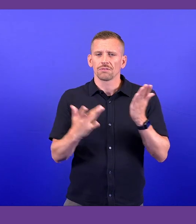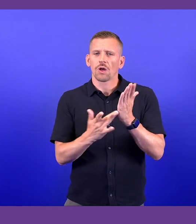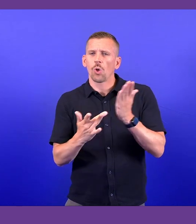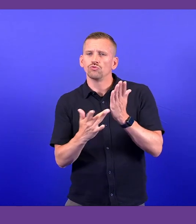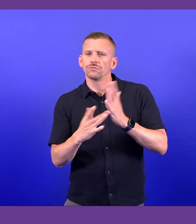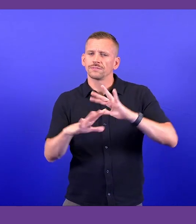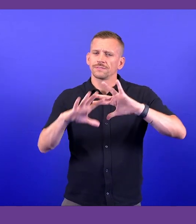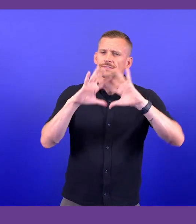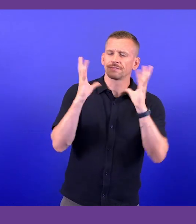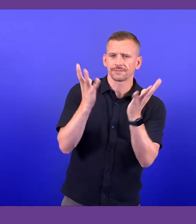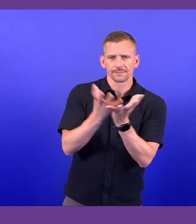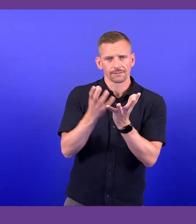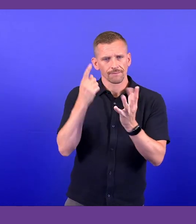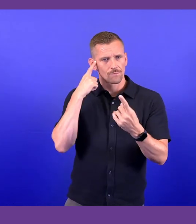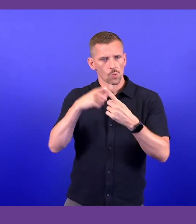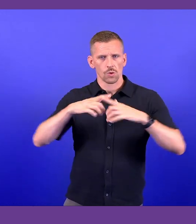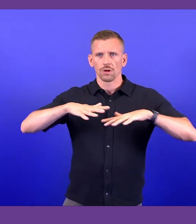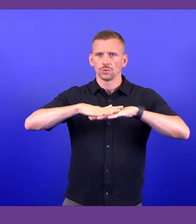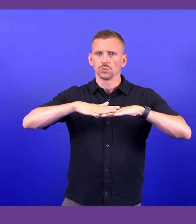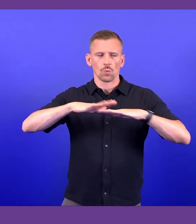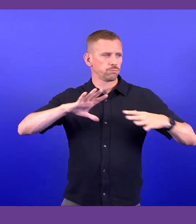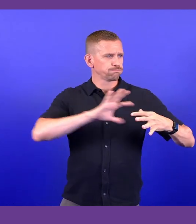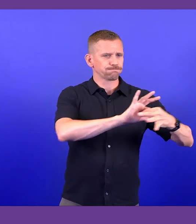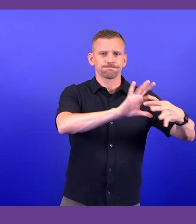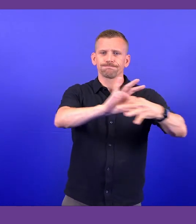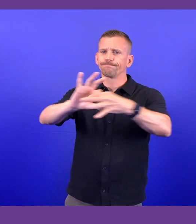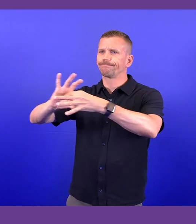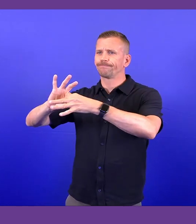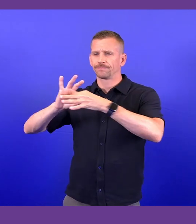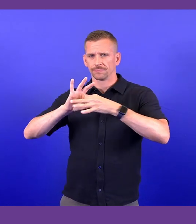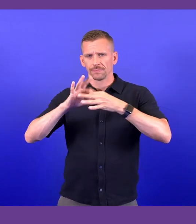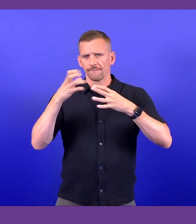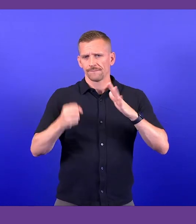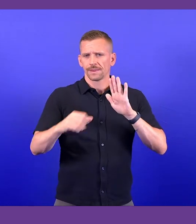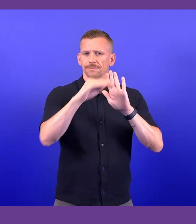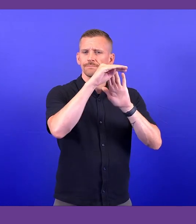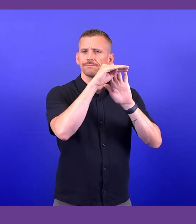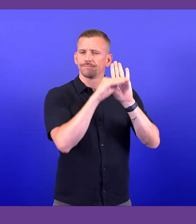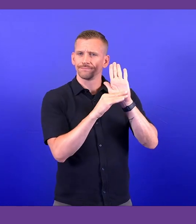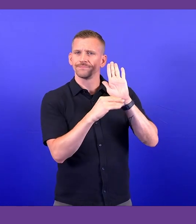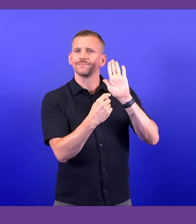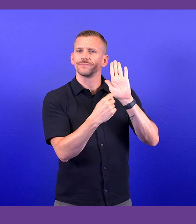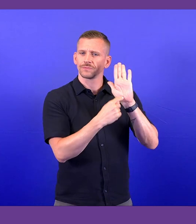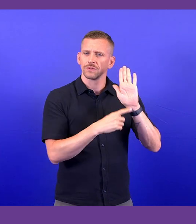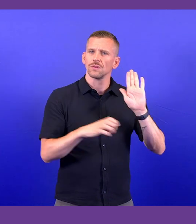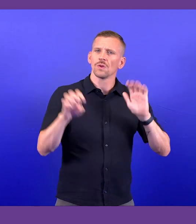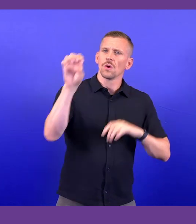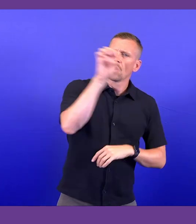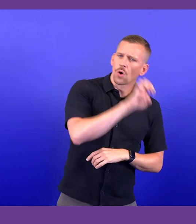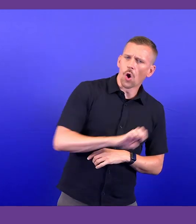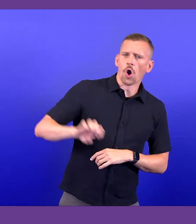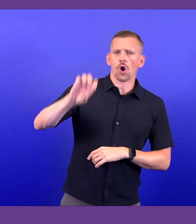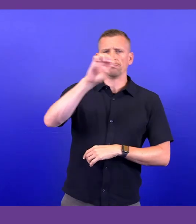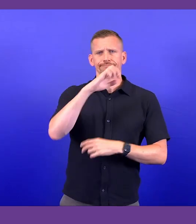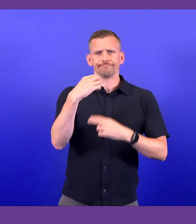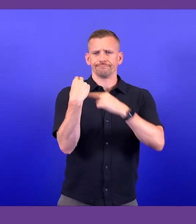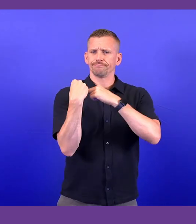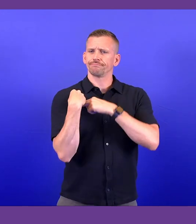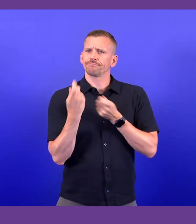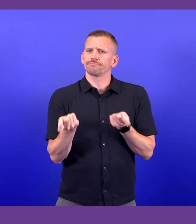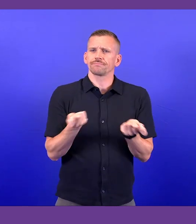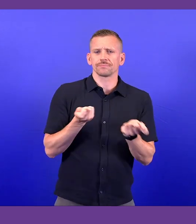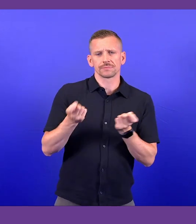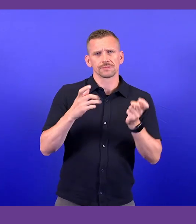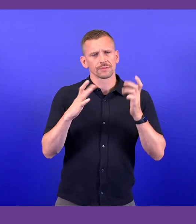long time ago, and is regularly updated by European Railway Agency. So this simply goes with specification on how